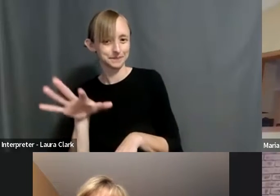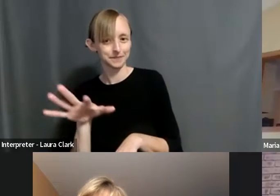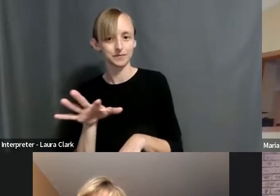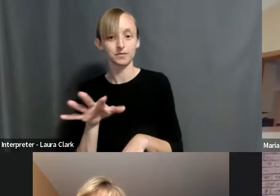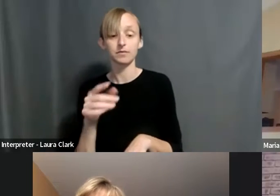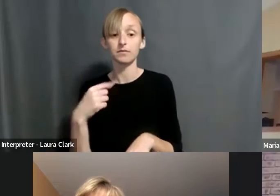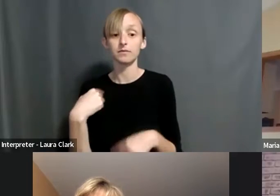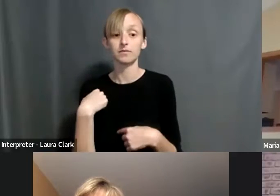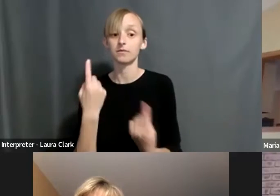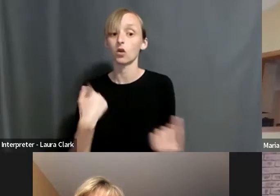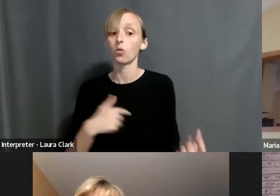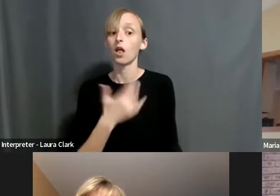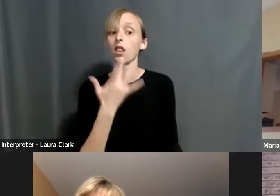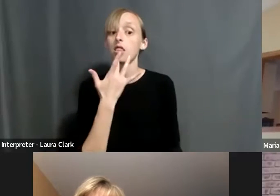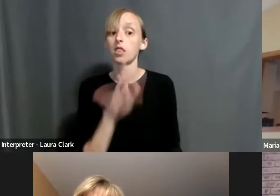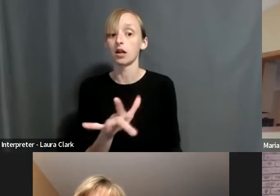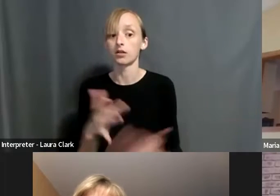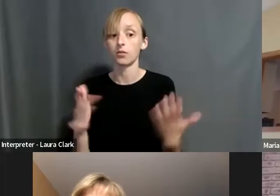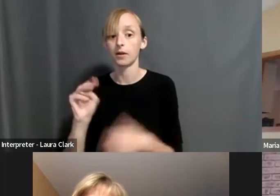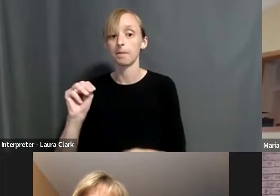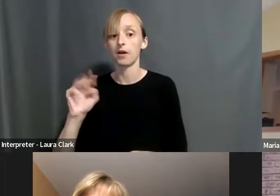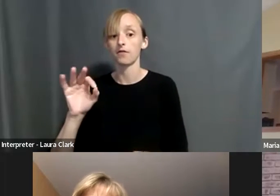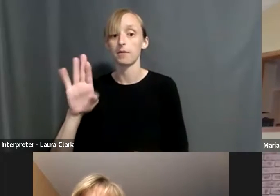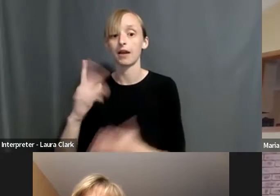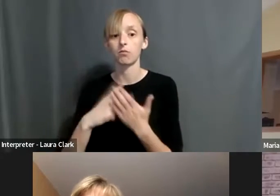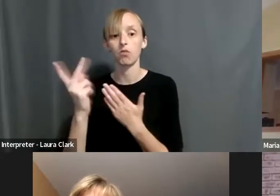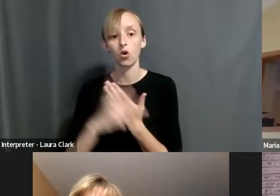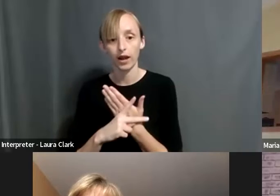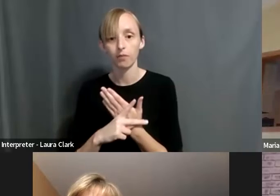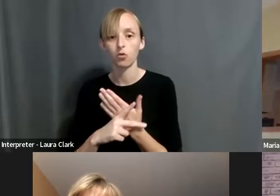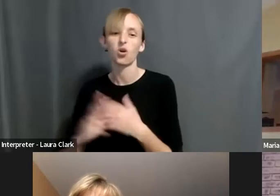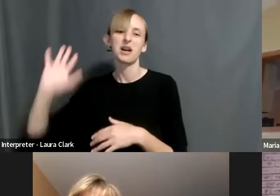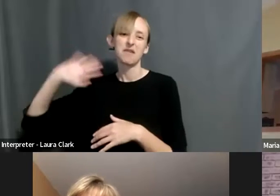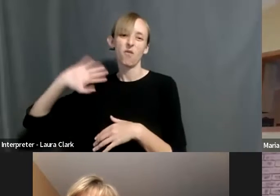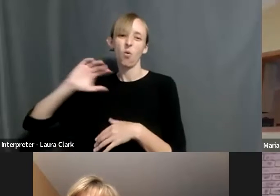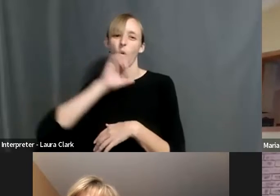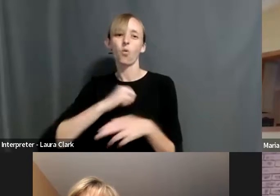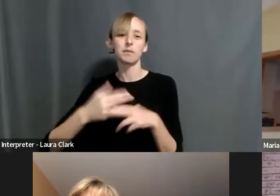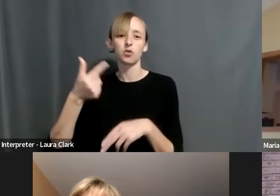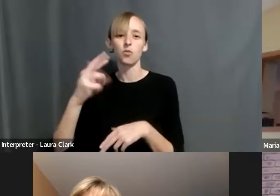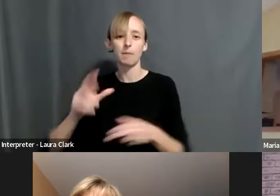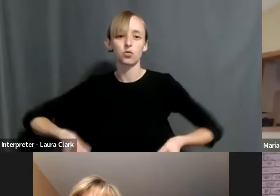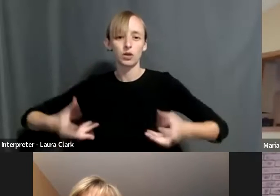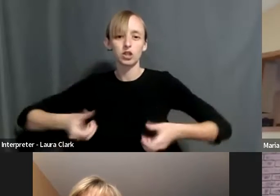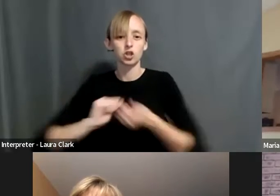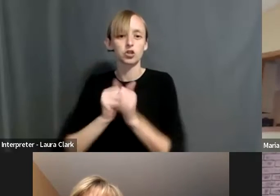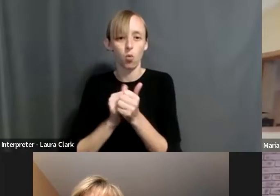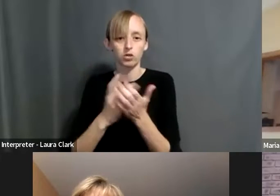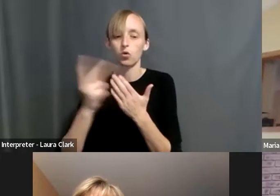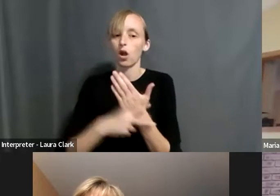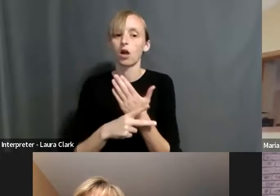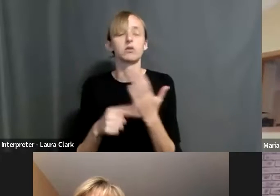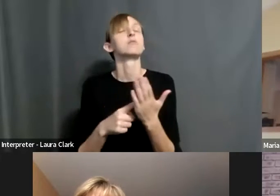incredibly lucky to be part of the Mary Free Bed program, or even what was Grand Rapids Wheelchair Sports. The